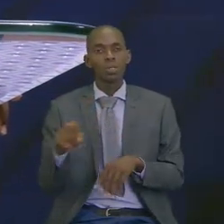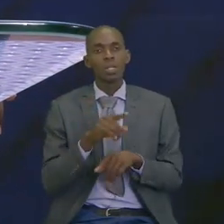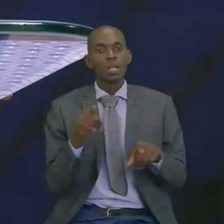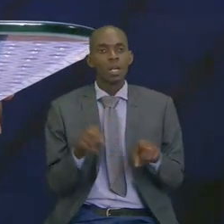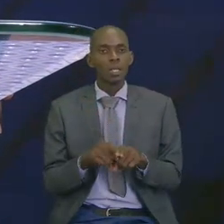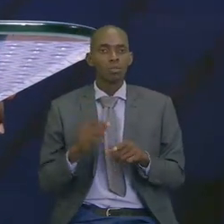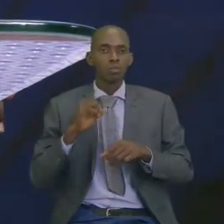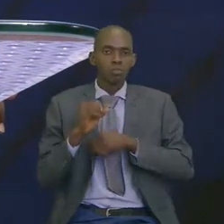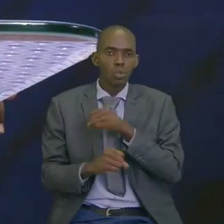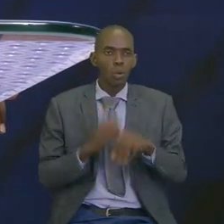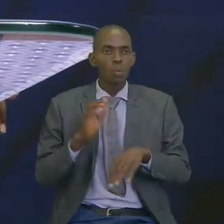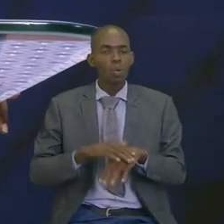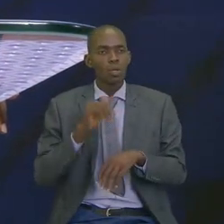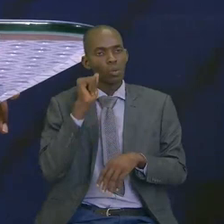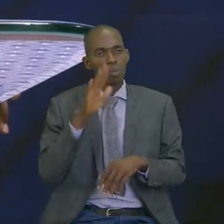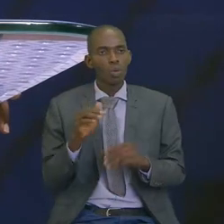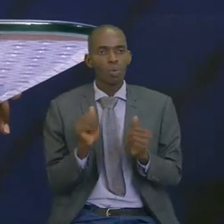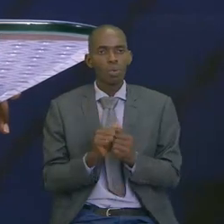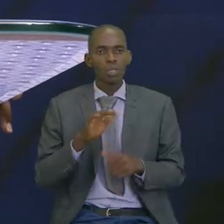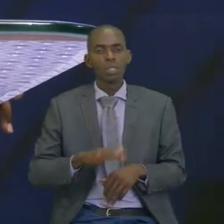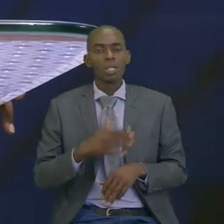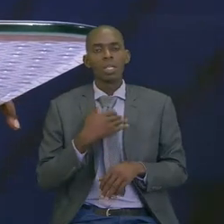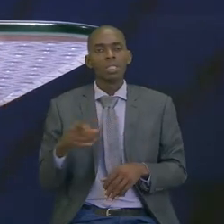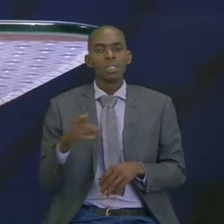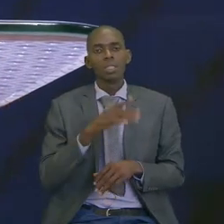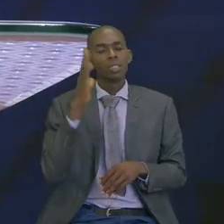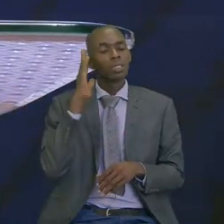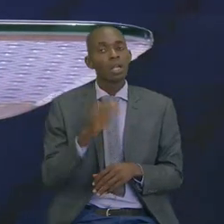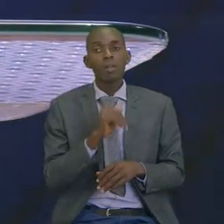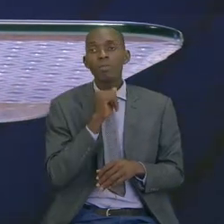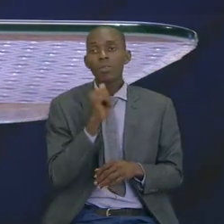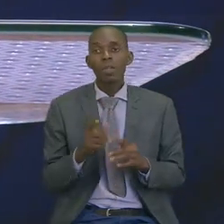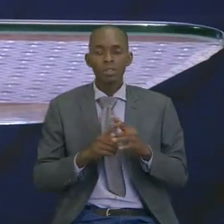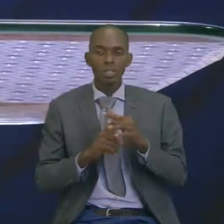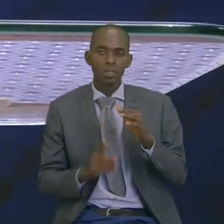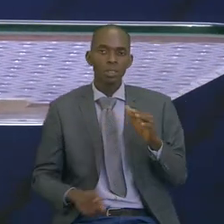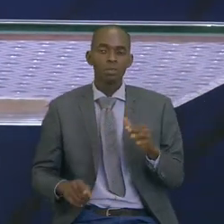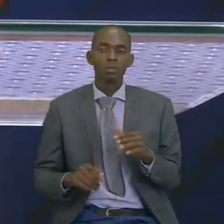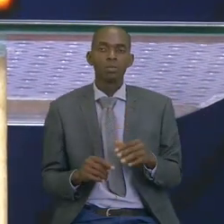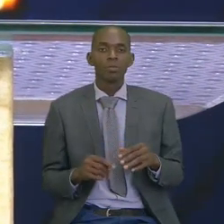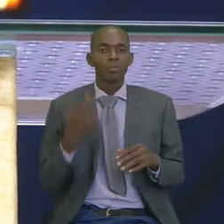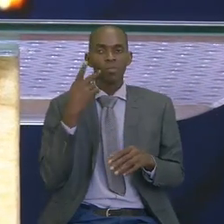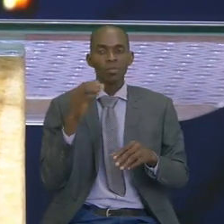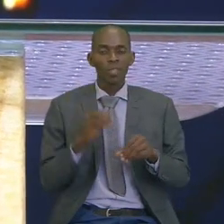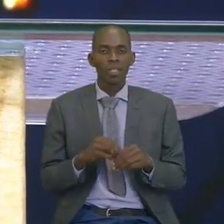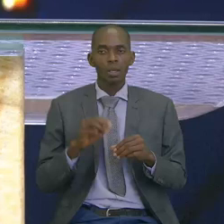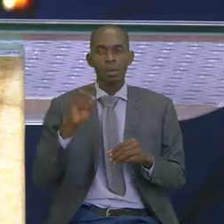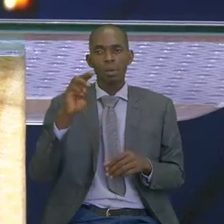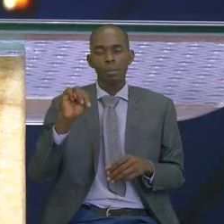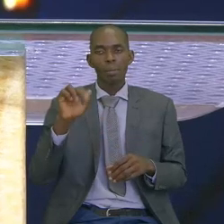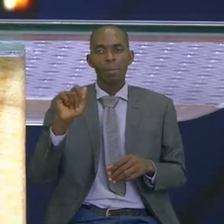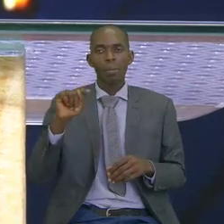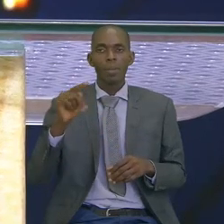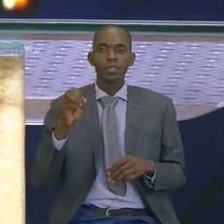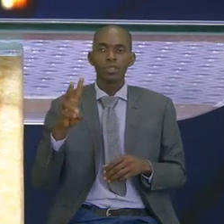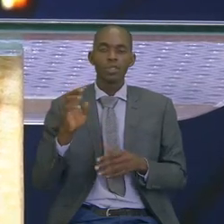woman or child, and they shall not escape. It tells us in Matthew chapter 24, and